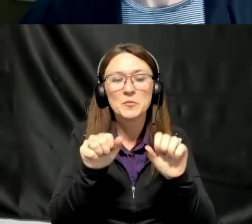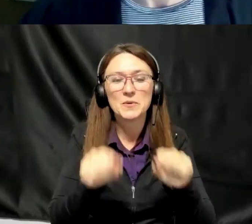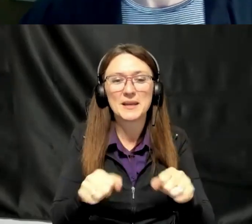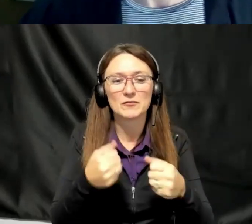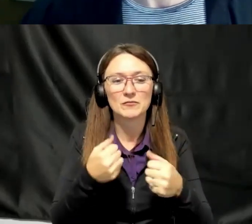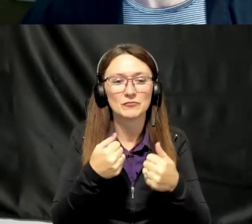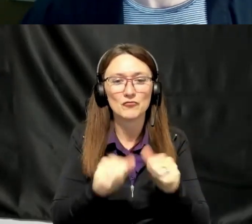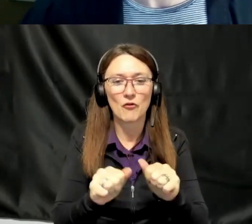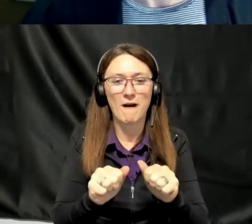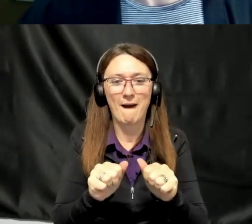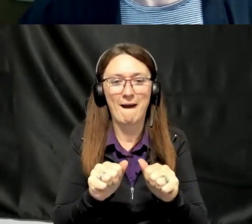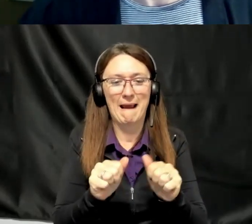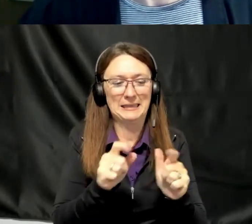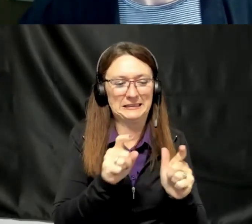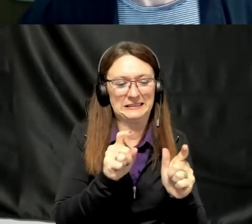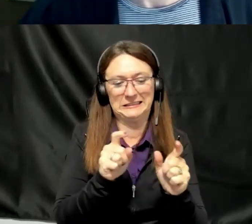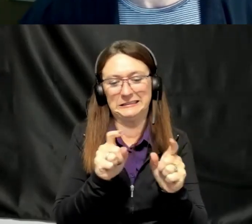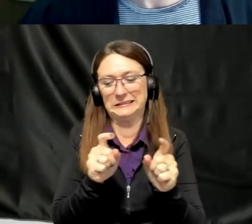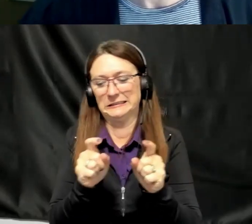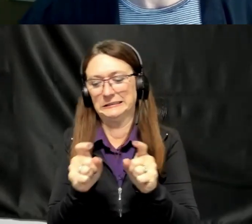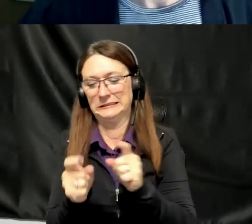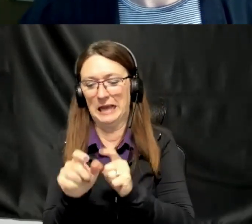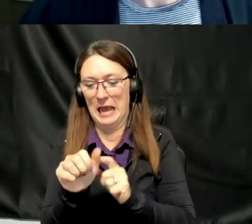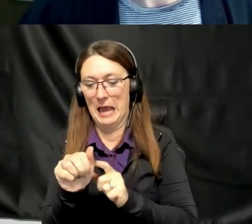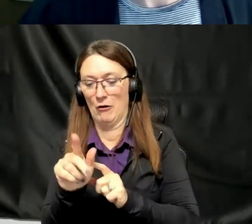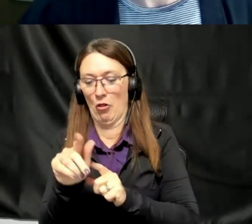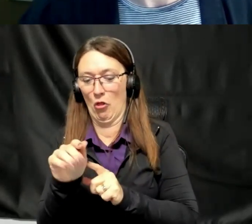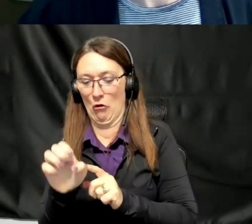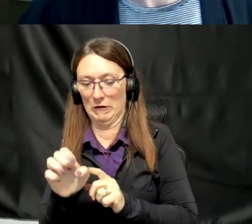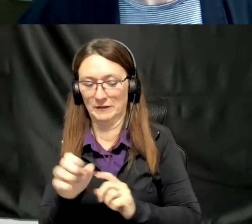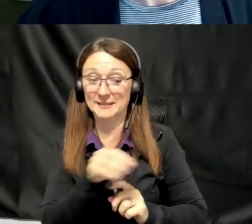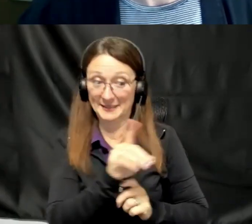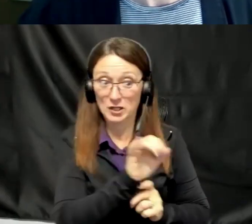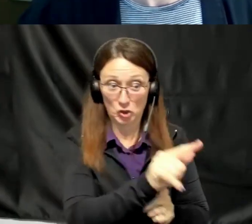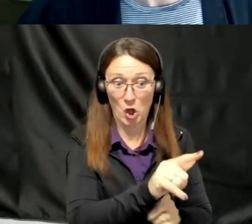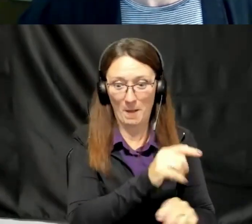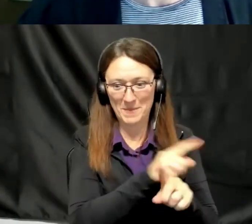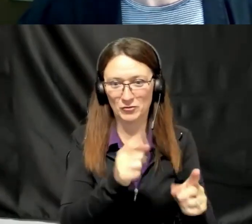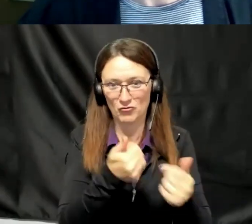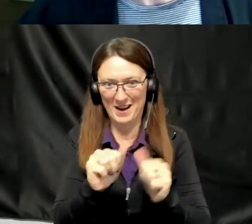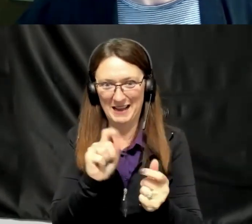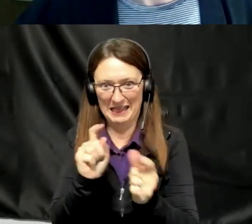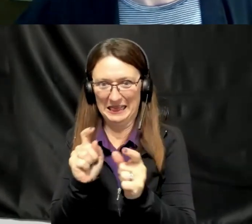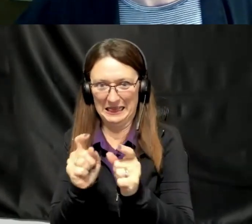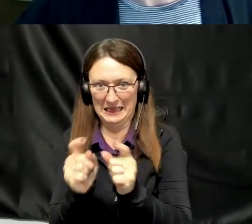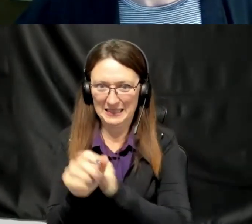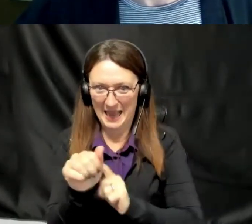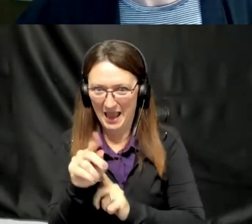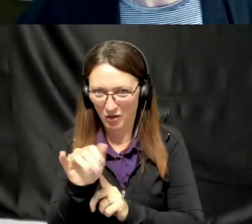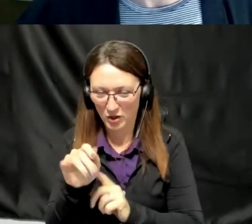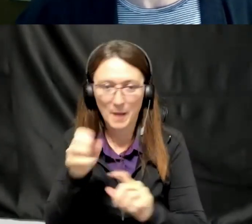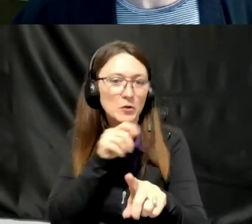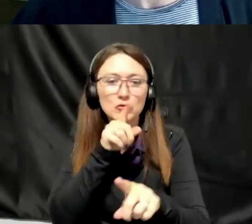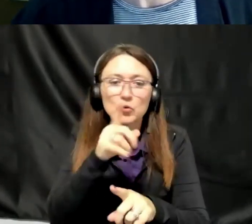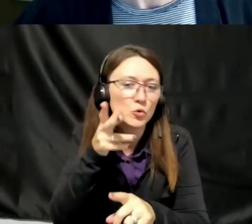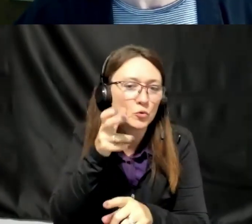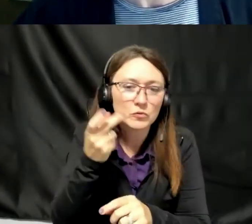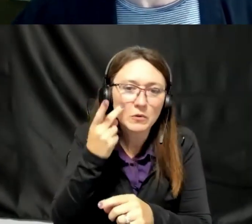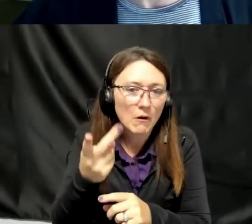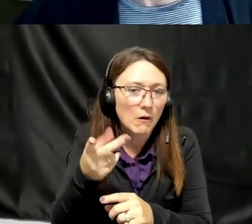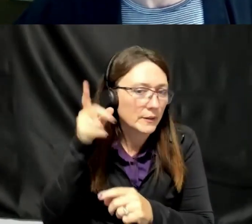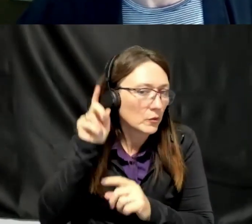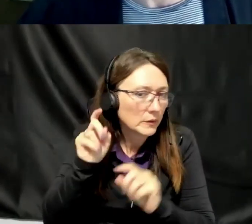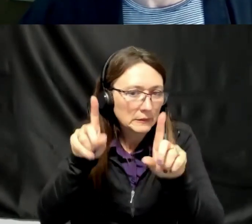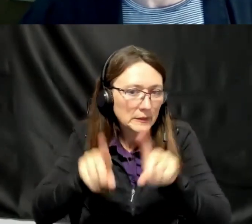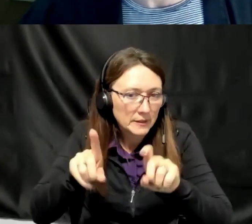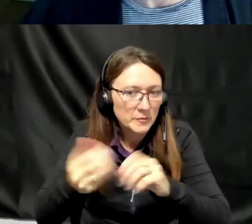as analog as possible through programming. I don't know what you were wearing before, or who you were seeing, but there are sometimes